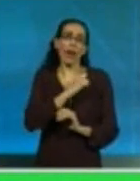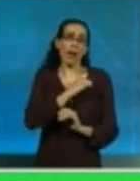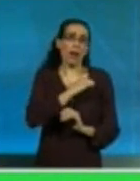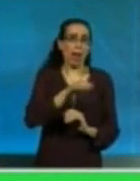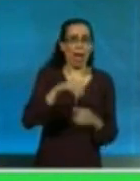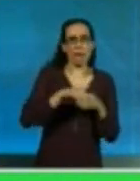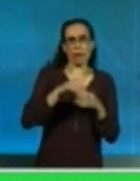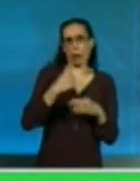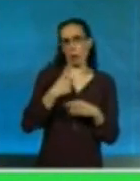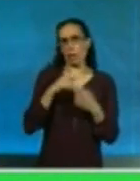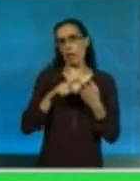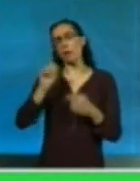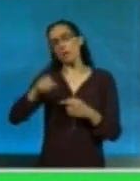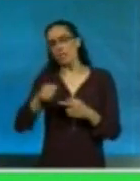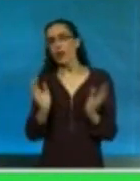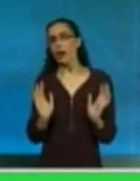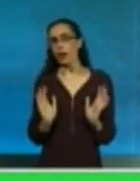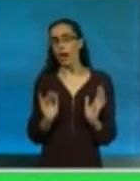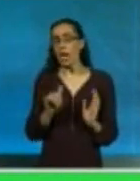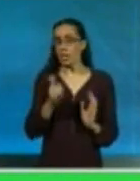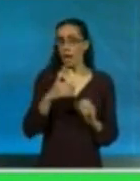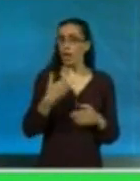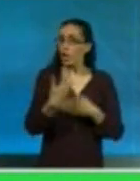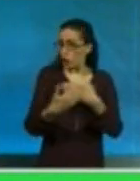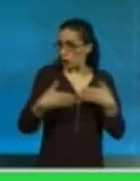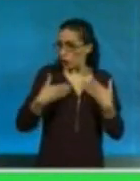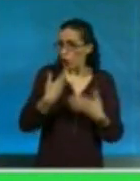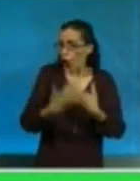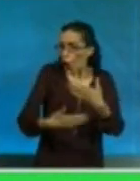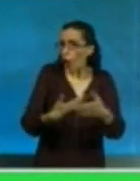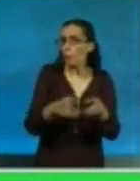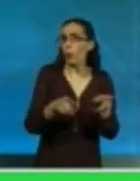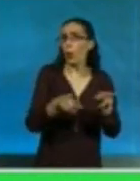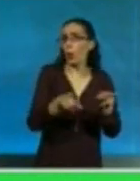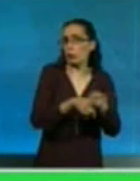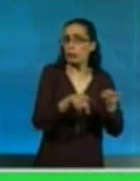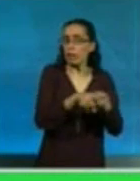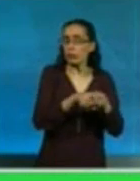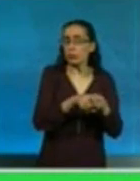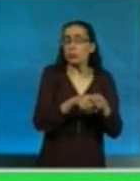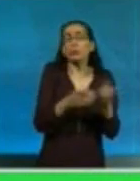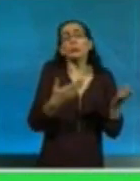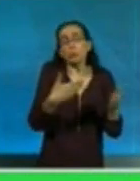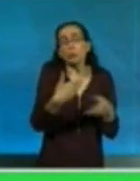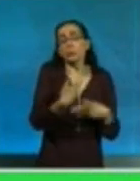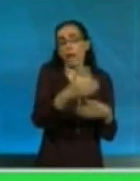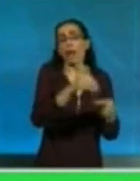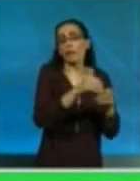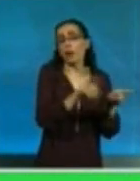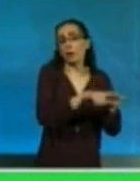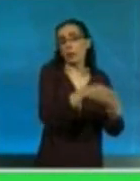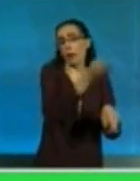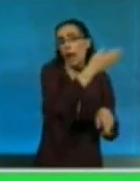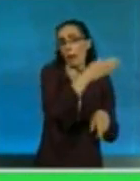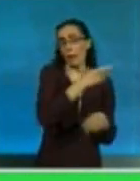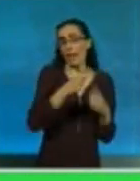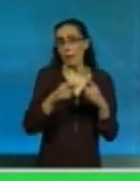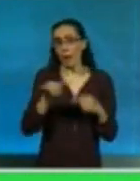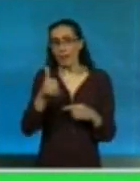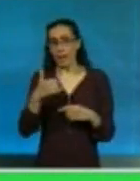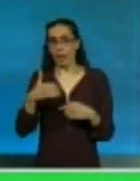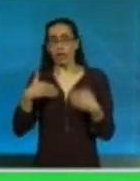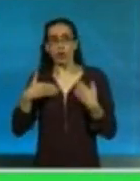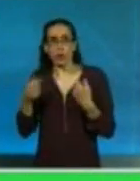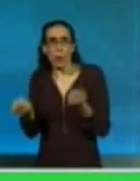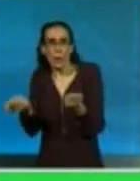intom. Ivvutaw l-istess, jekk tridu tibdlu l-folja, ma nibqgħux ċuċeski. Għax hekk jistgħu ta' ċuċeski l-Marsa x'l-aħħar